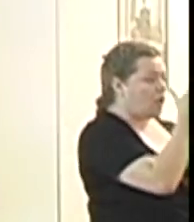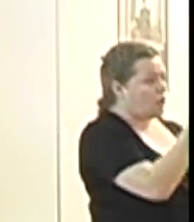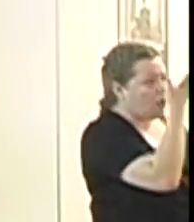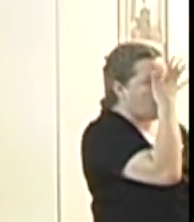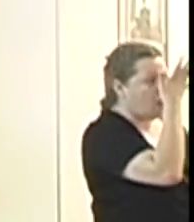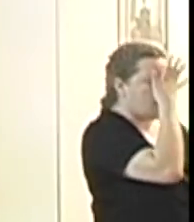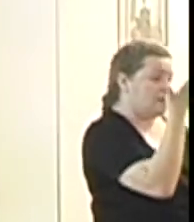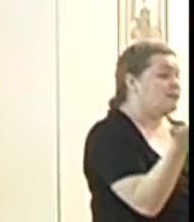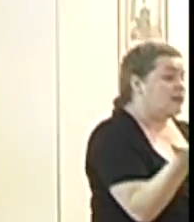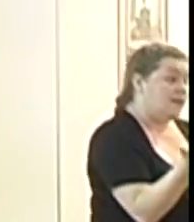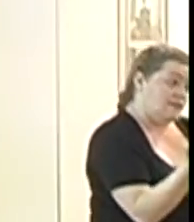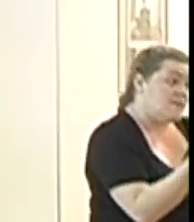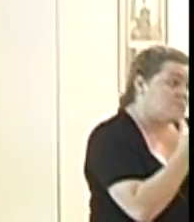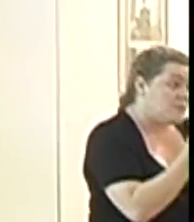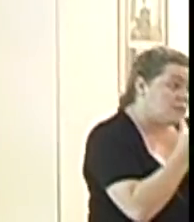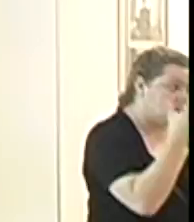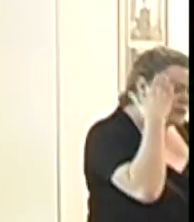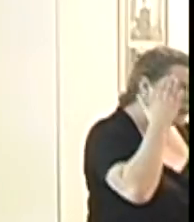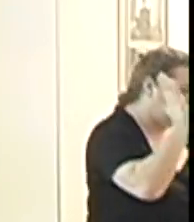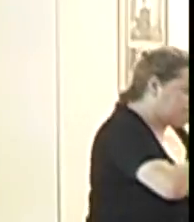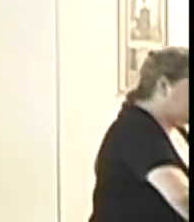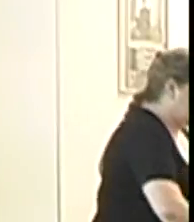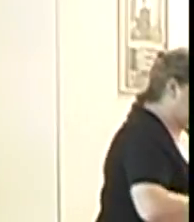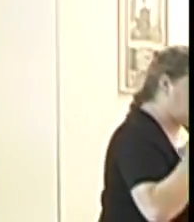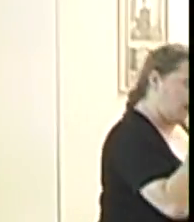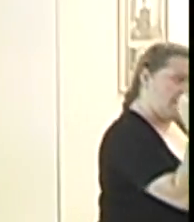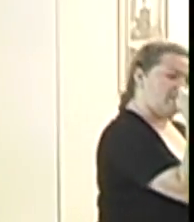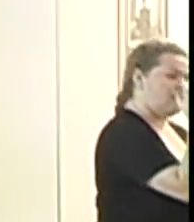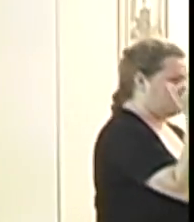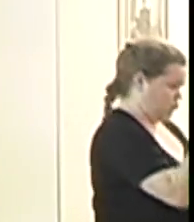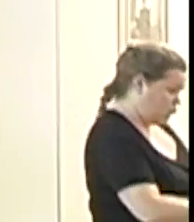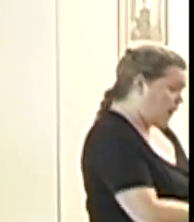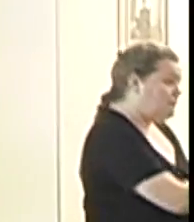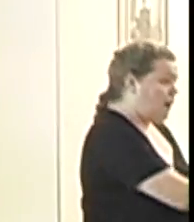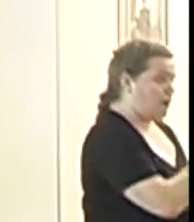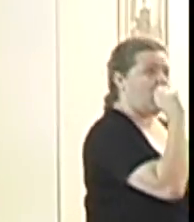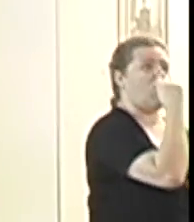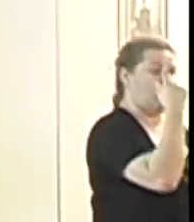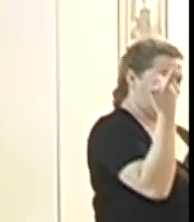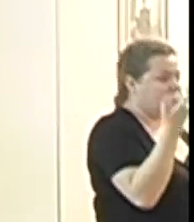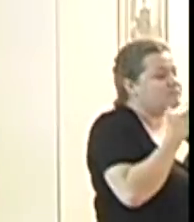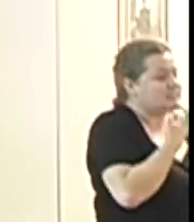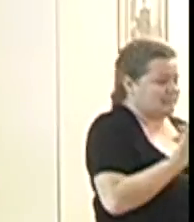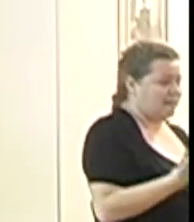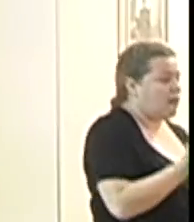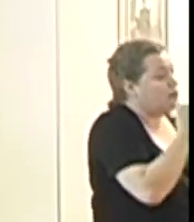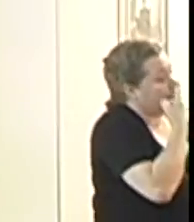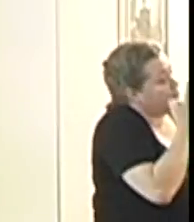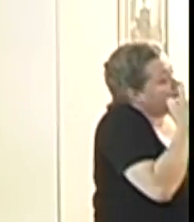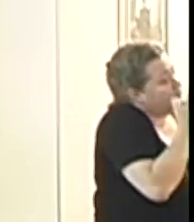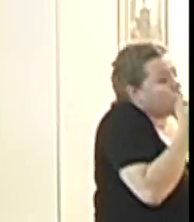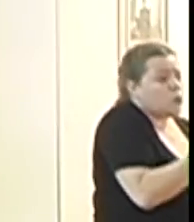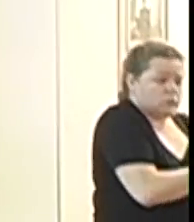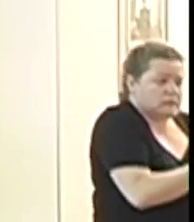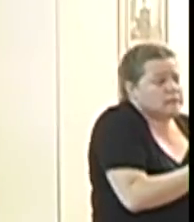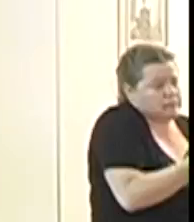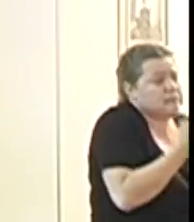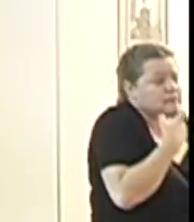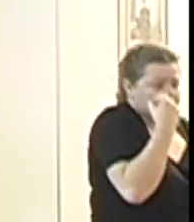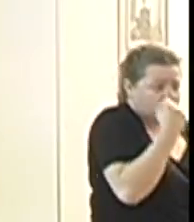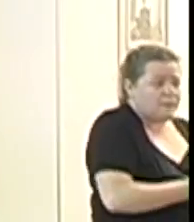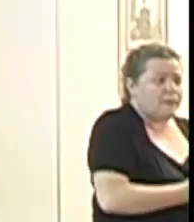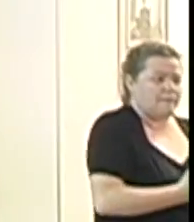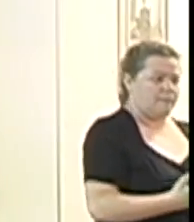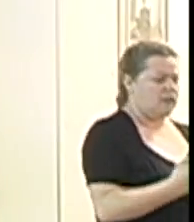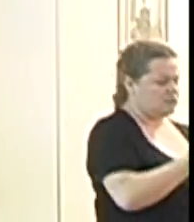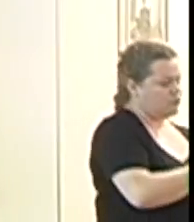happy about sometimes with their kids, that they can get their fingers into their nose, they can also get it to the tip of their nose. So they have no problem reaching